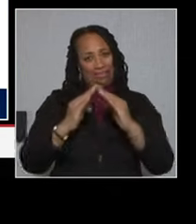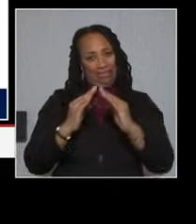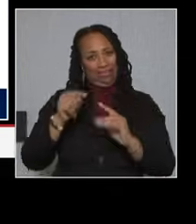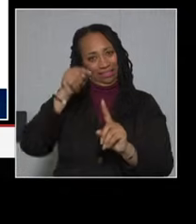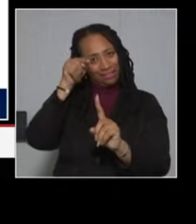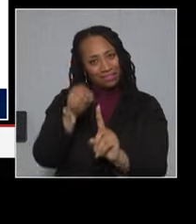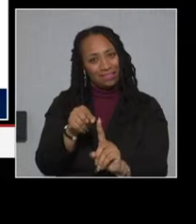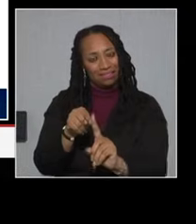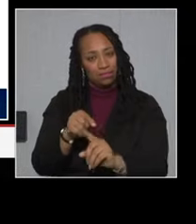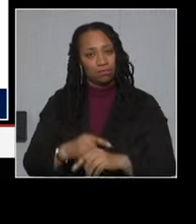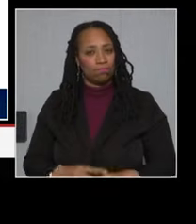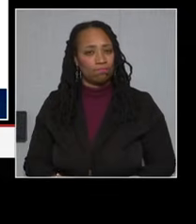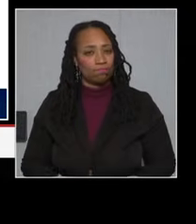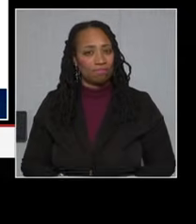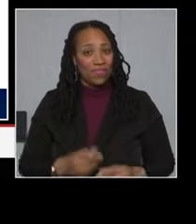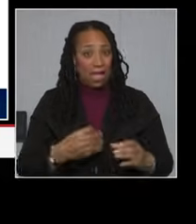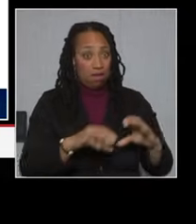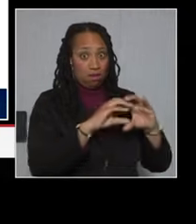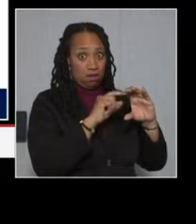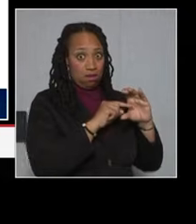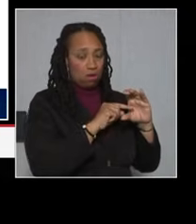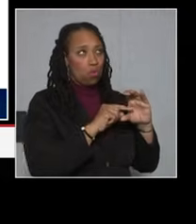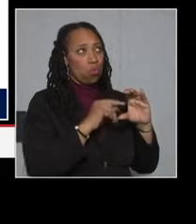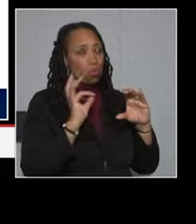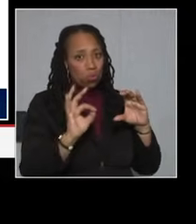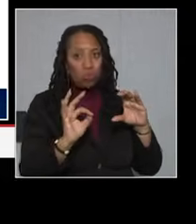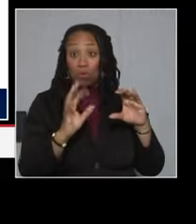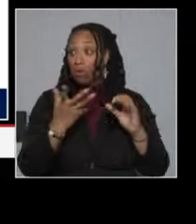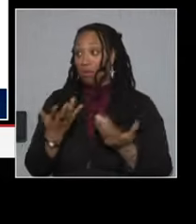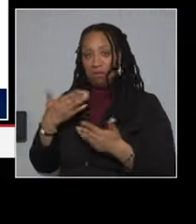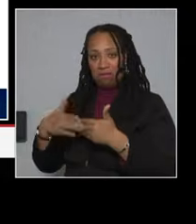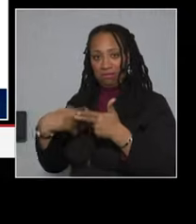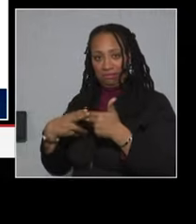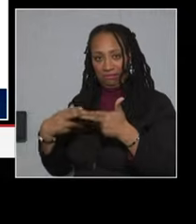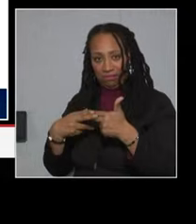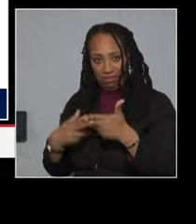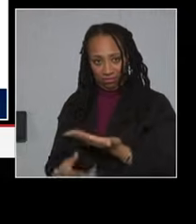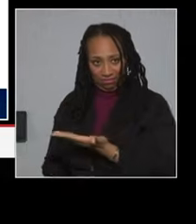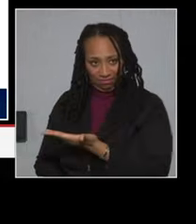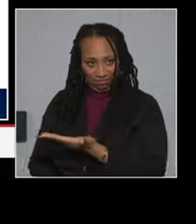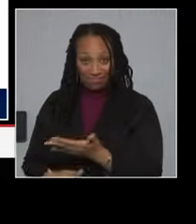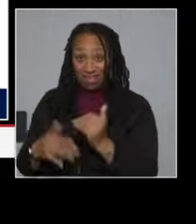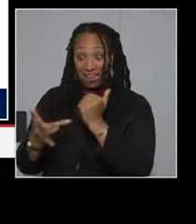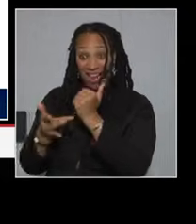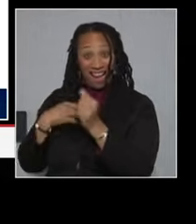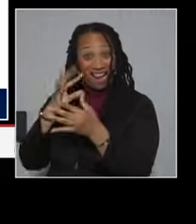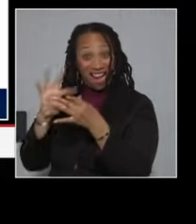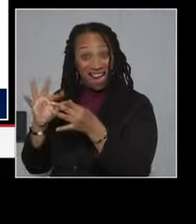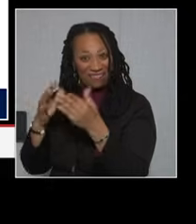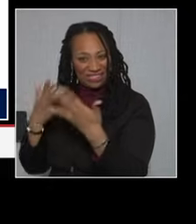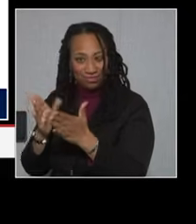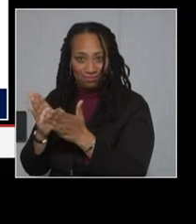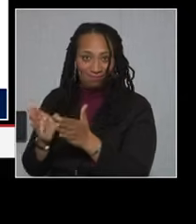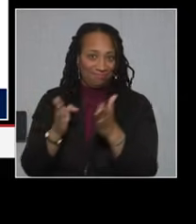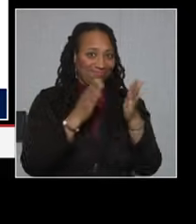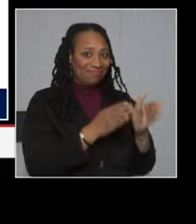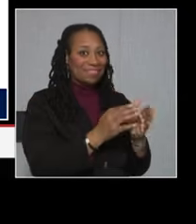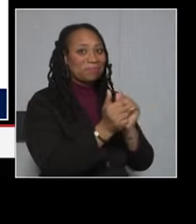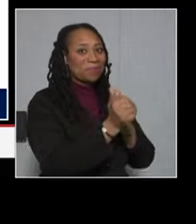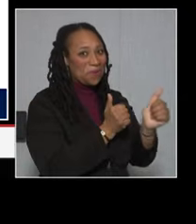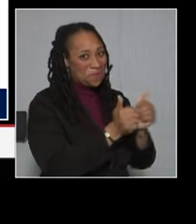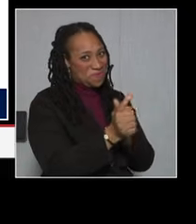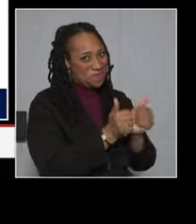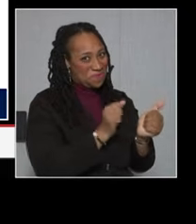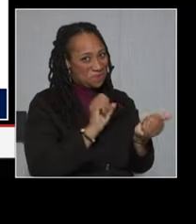in sports, entertainment, and tourism. These sectors are growing. When people come to world-class cities, they're expecting to